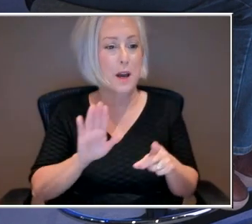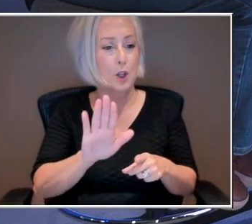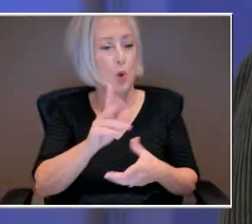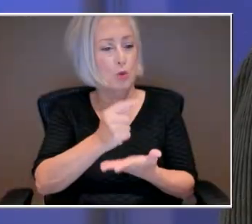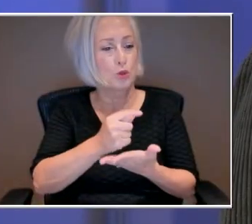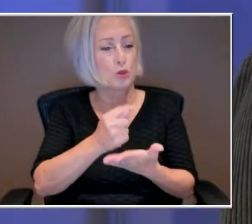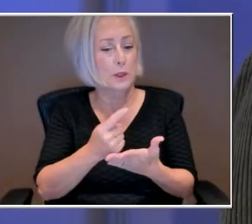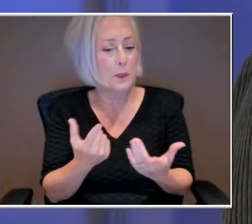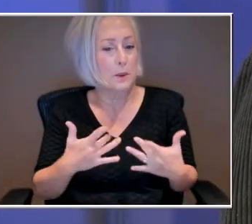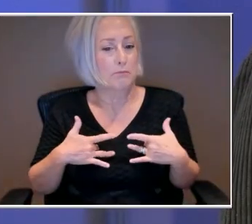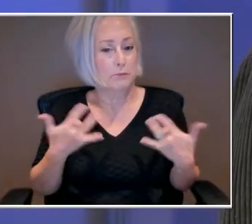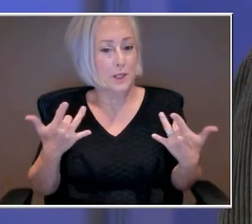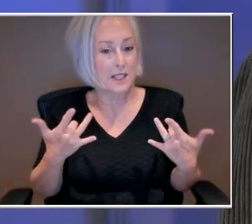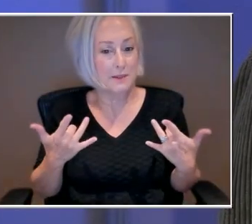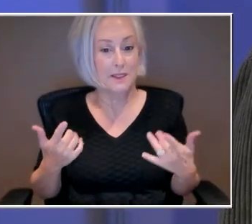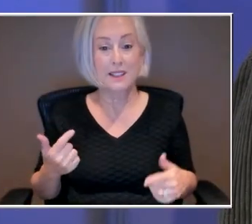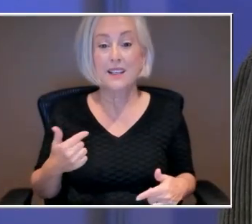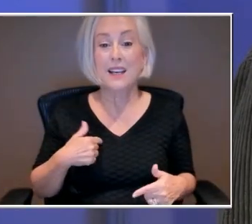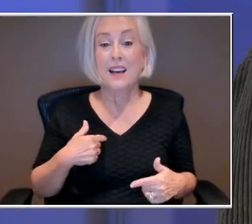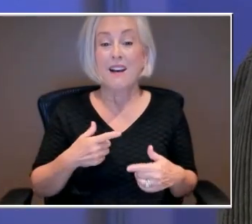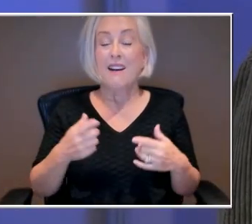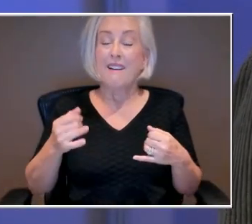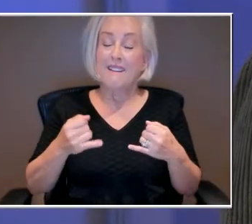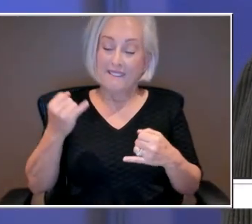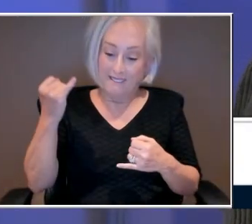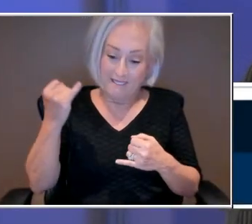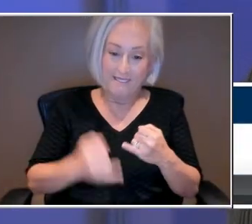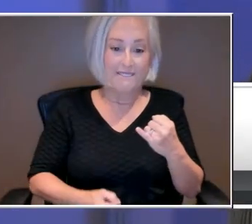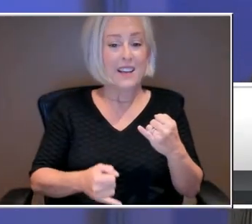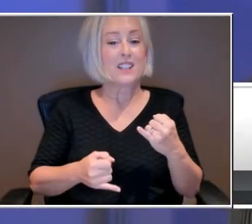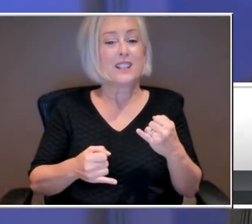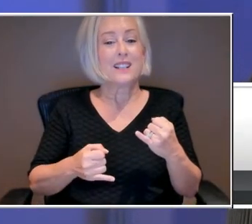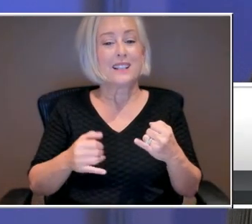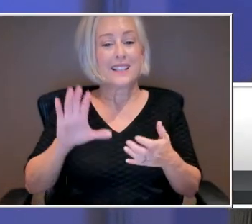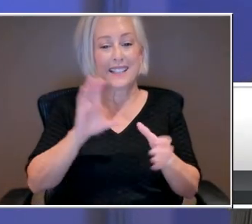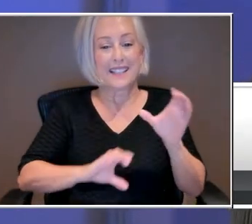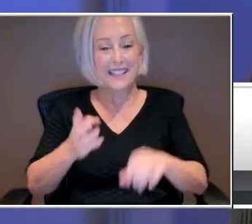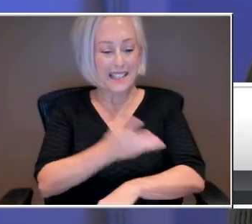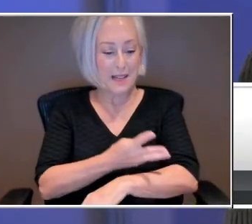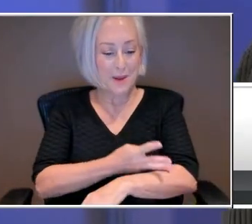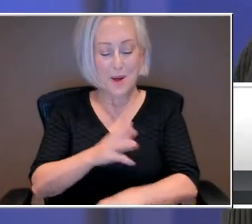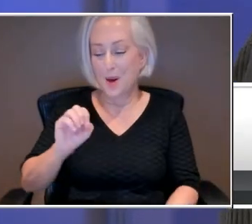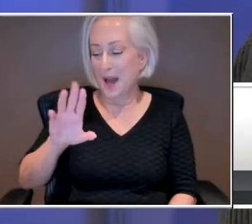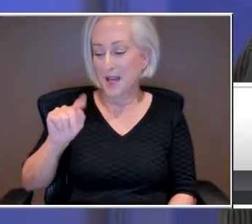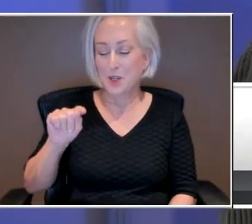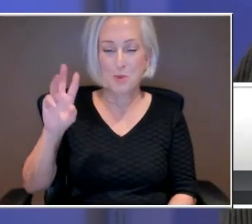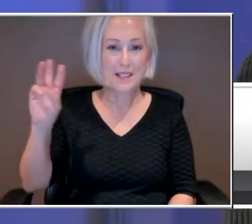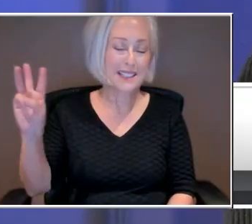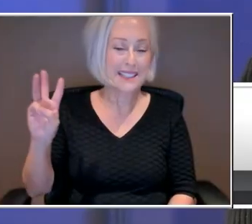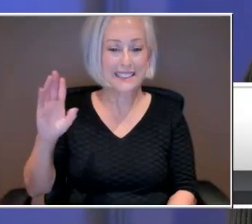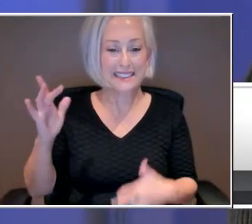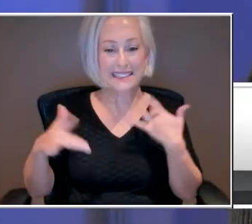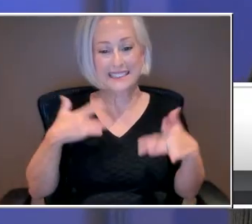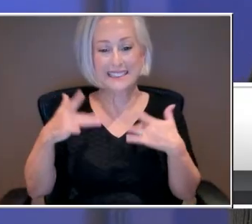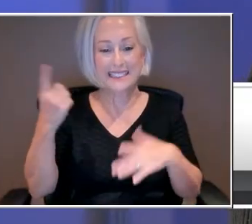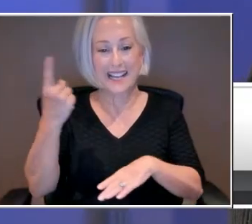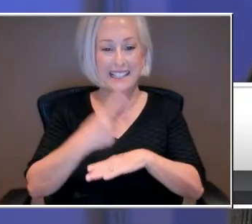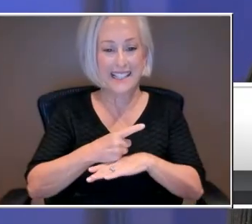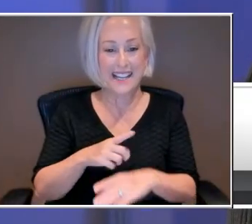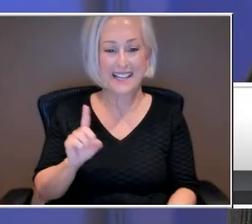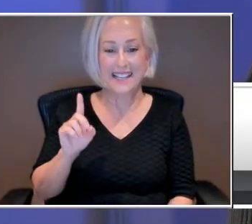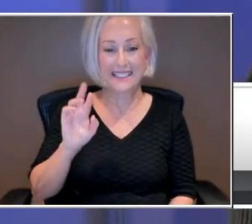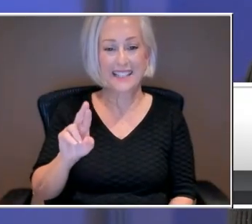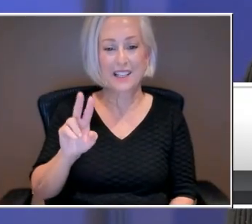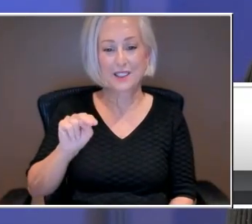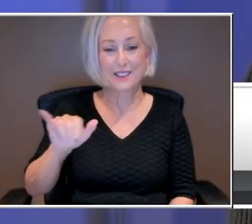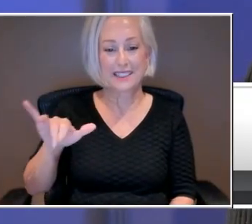I officially finished chemo on October 6th. It was a very exciting day. Dr. Nye got me through it all.